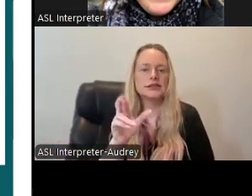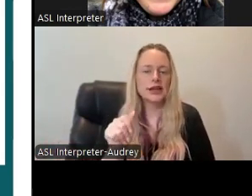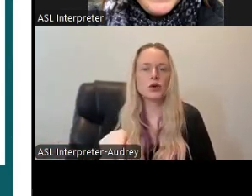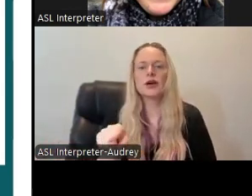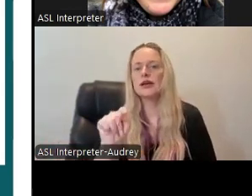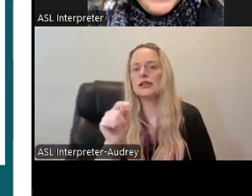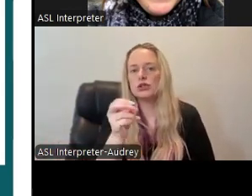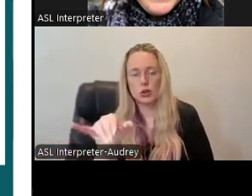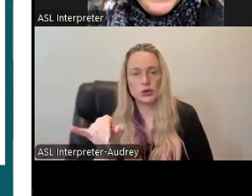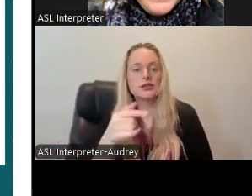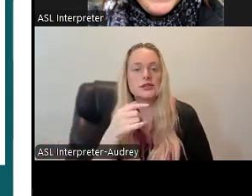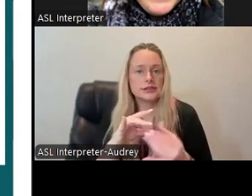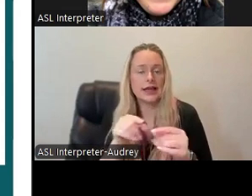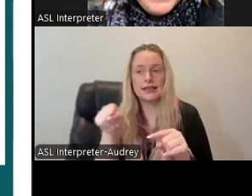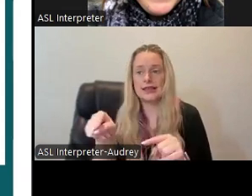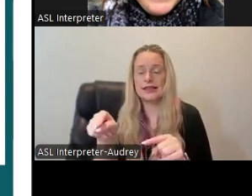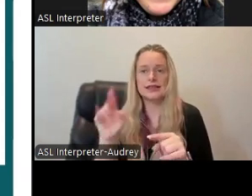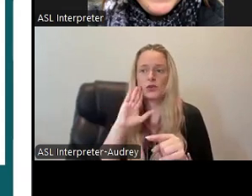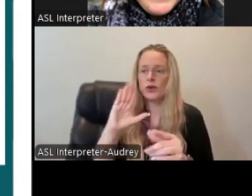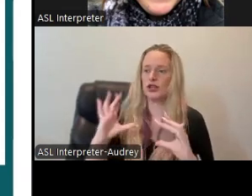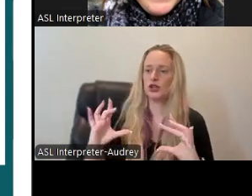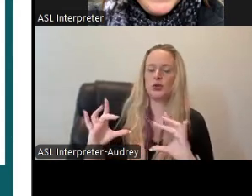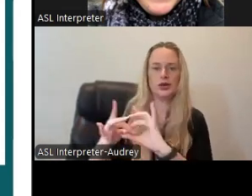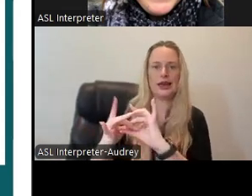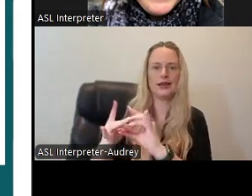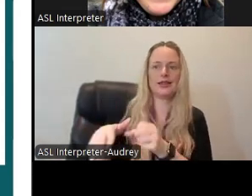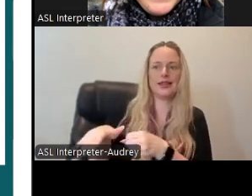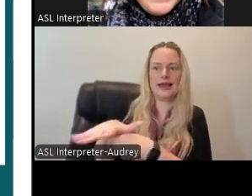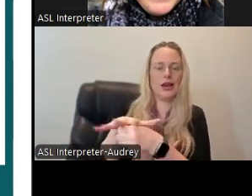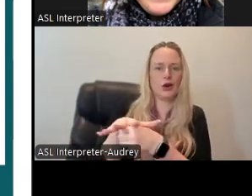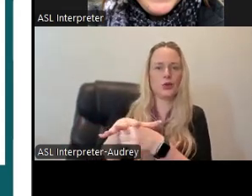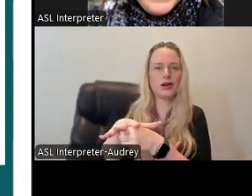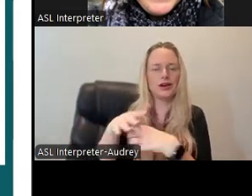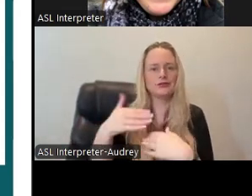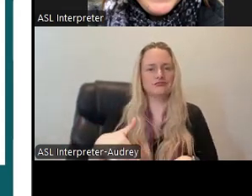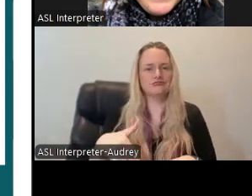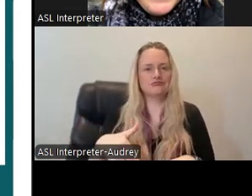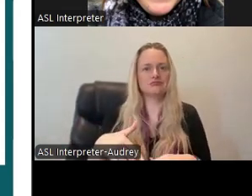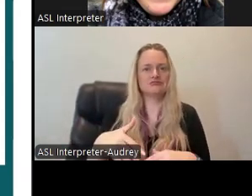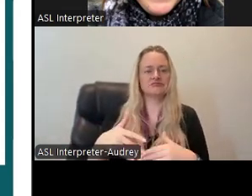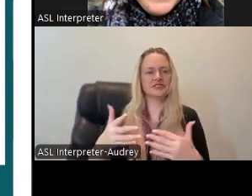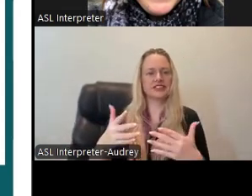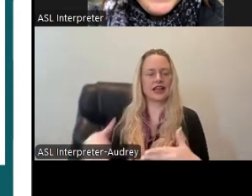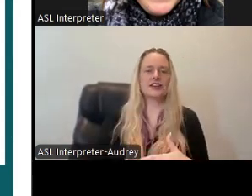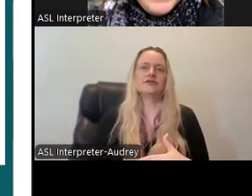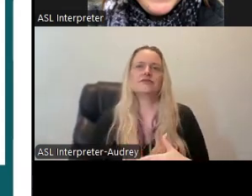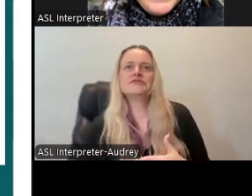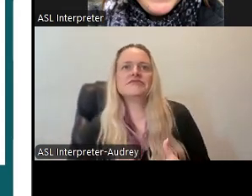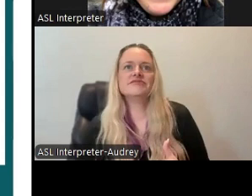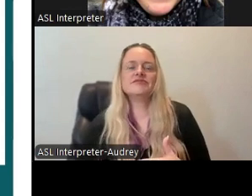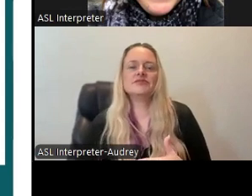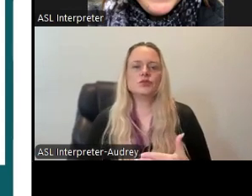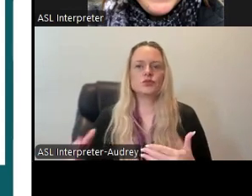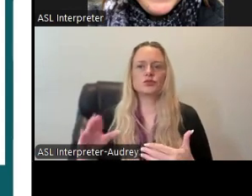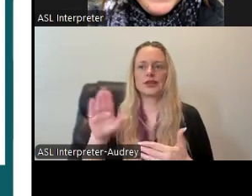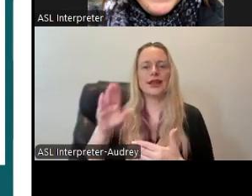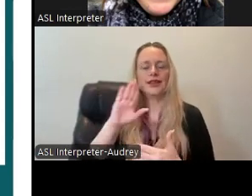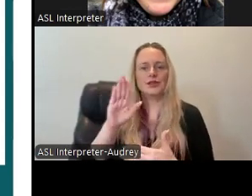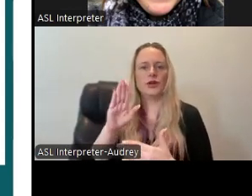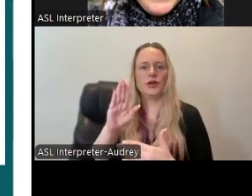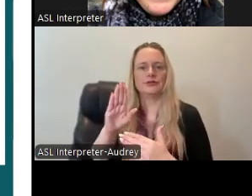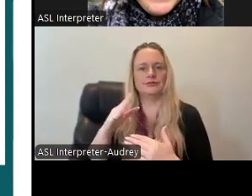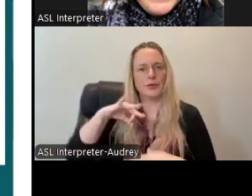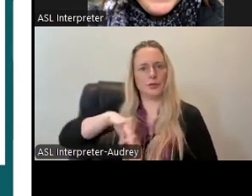to, the fact that this will unite that area of Manhattan and kind of round it out in a way that really kind of benefits the neighborhood